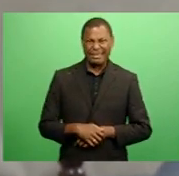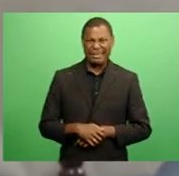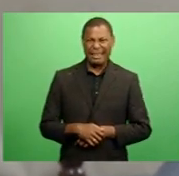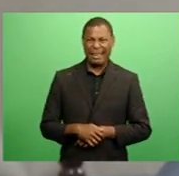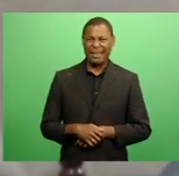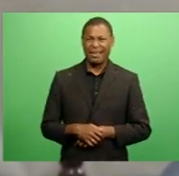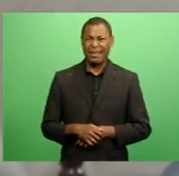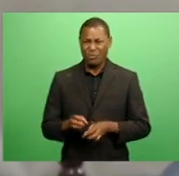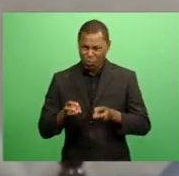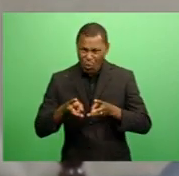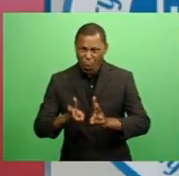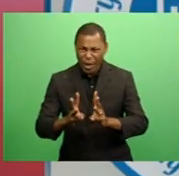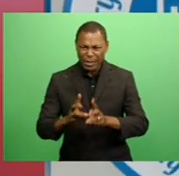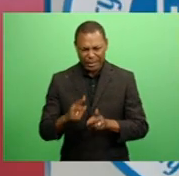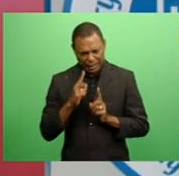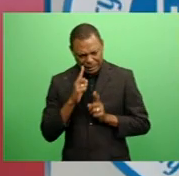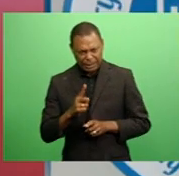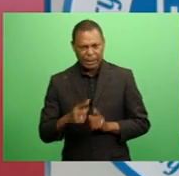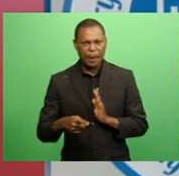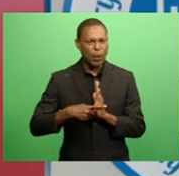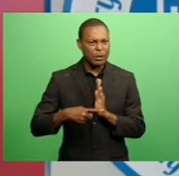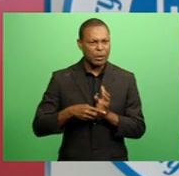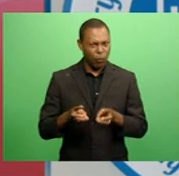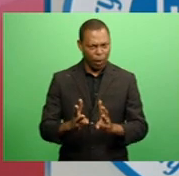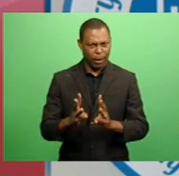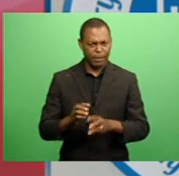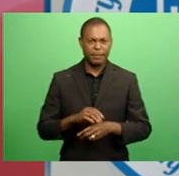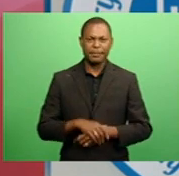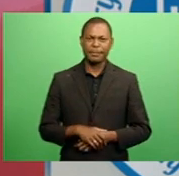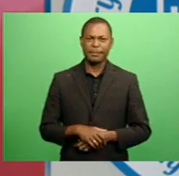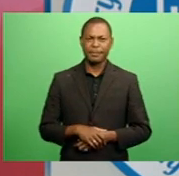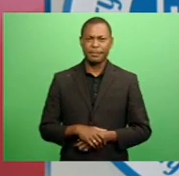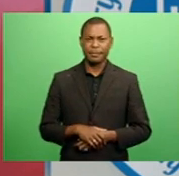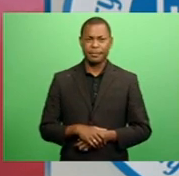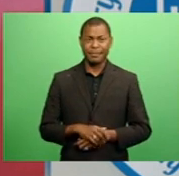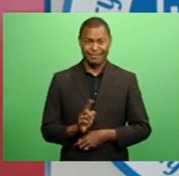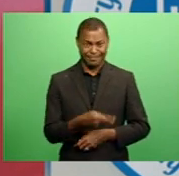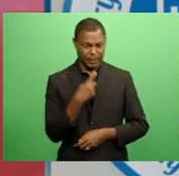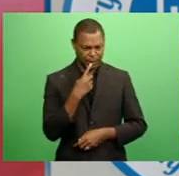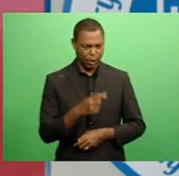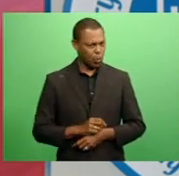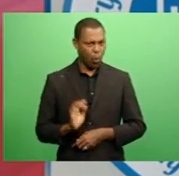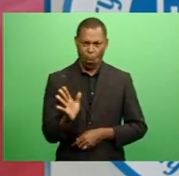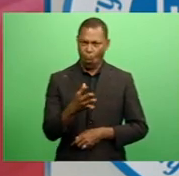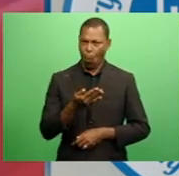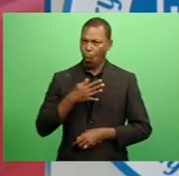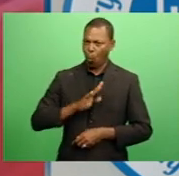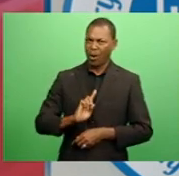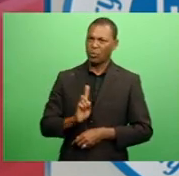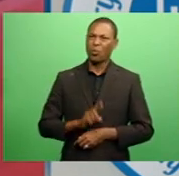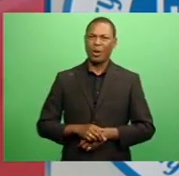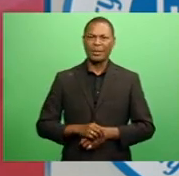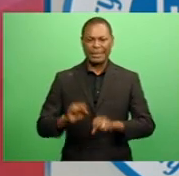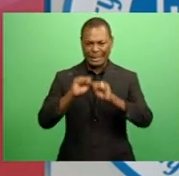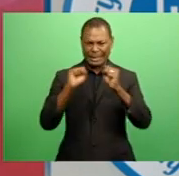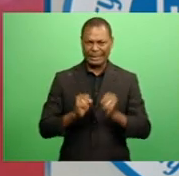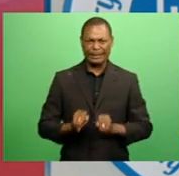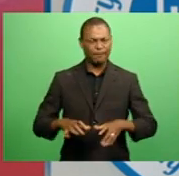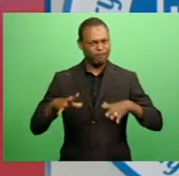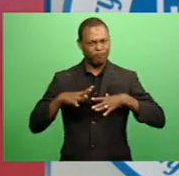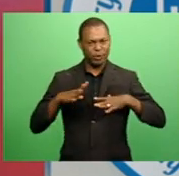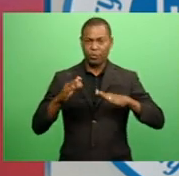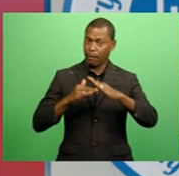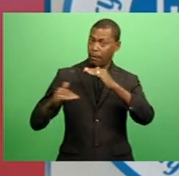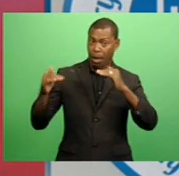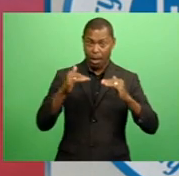ideologies and look at it objectively. We all want the system to be free and fair and credible, and we all